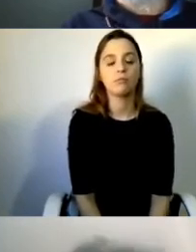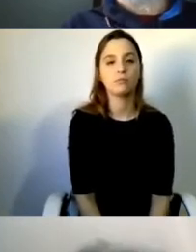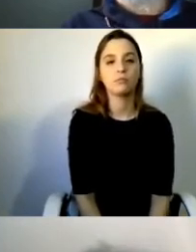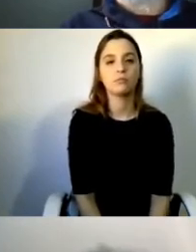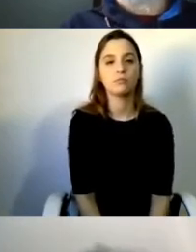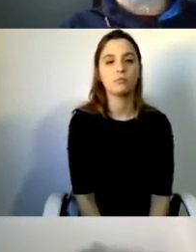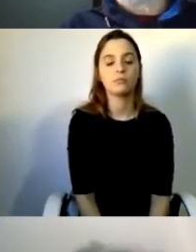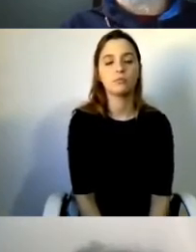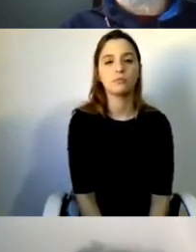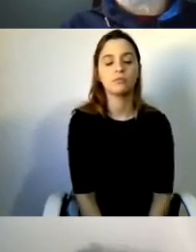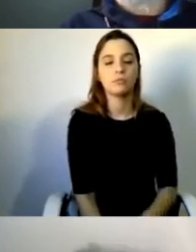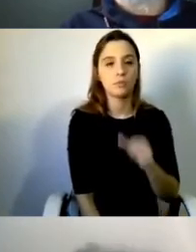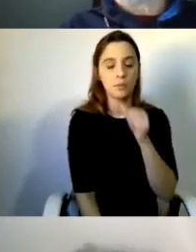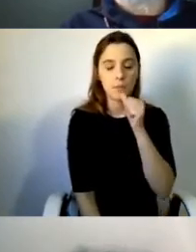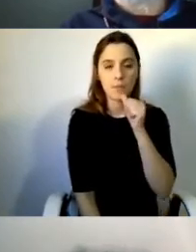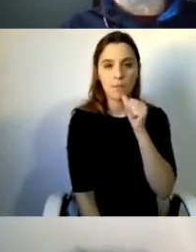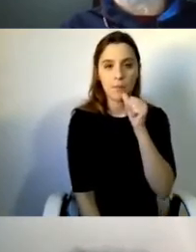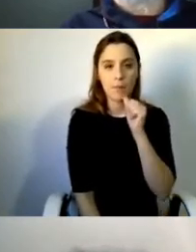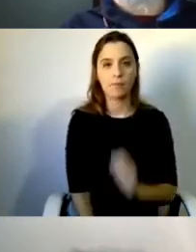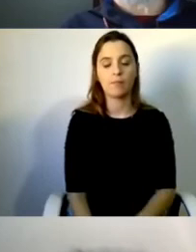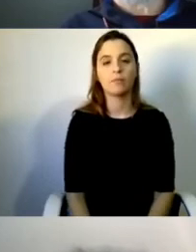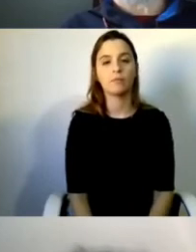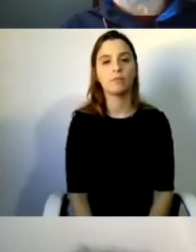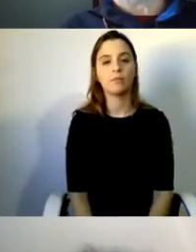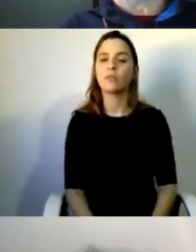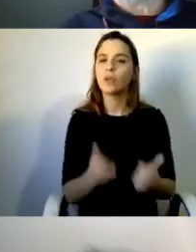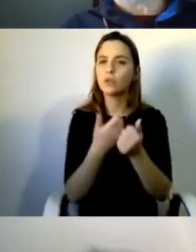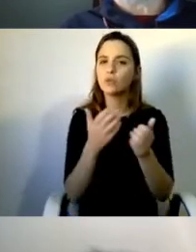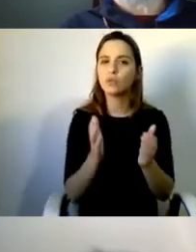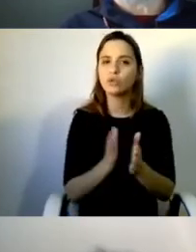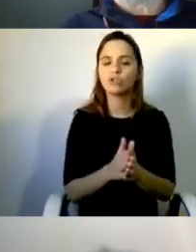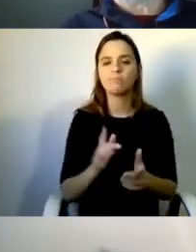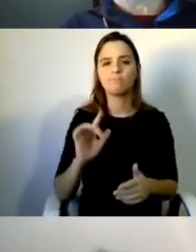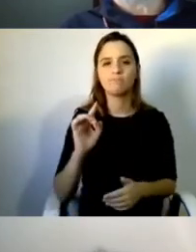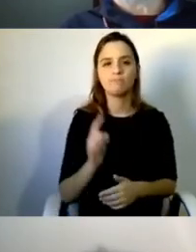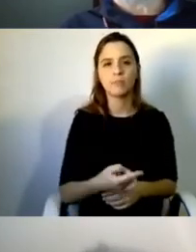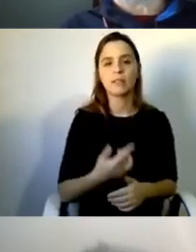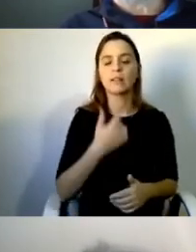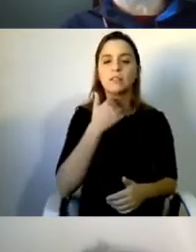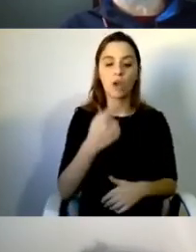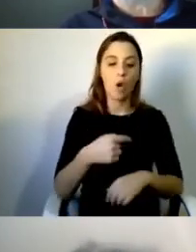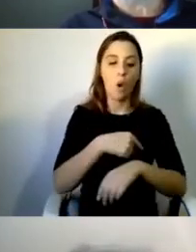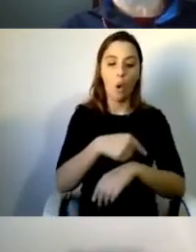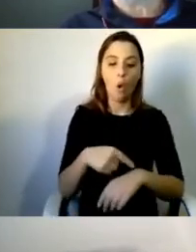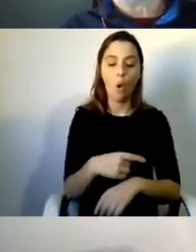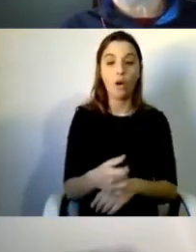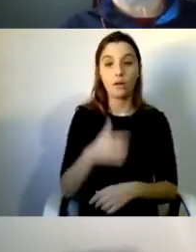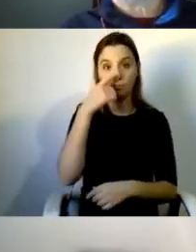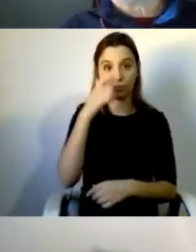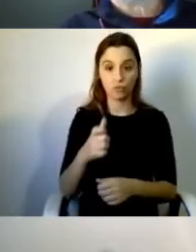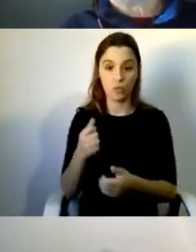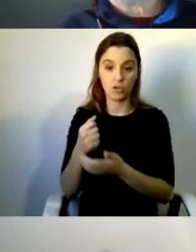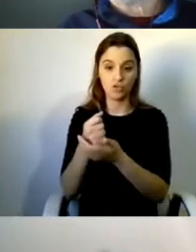bound to report the hours which the assistants work. And people who had more than one